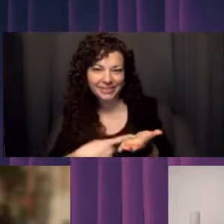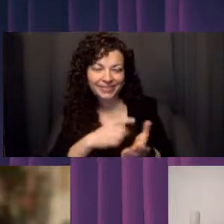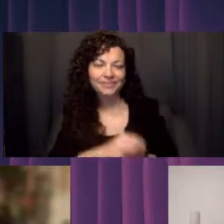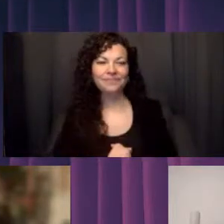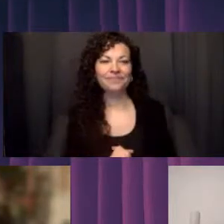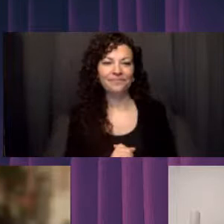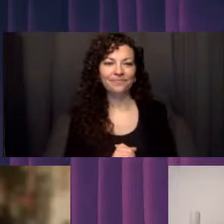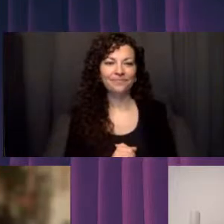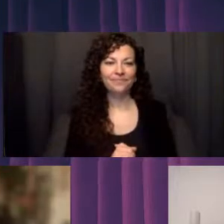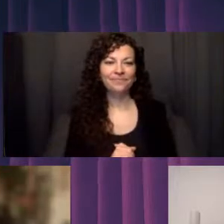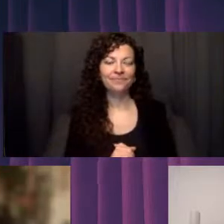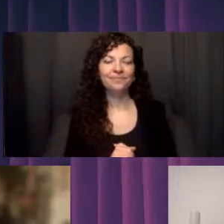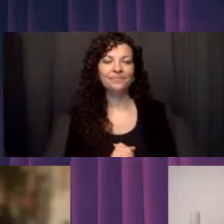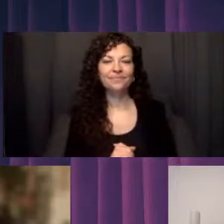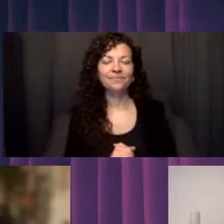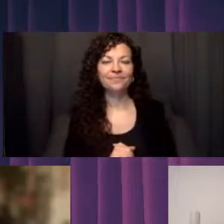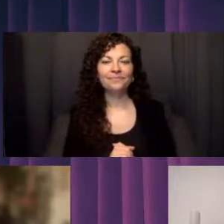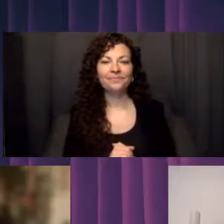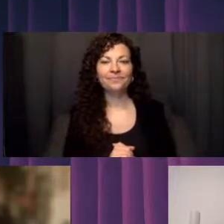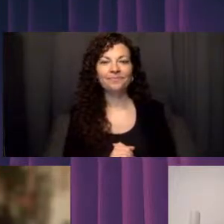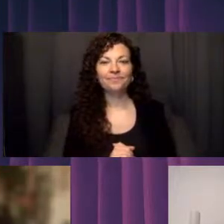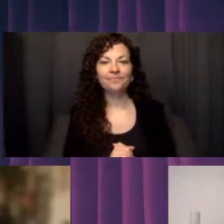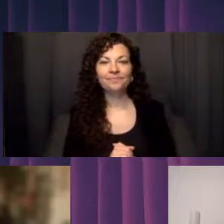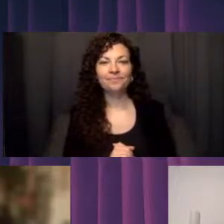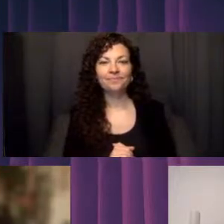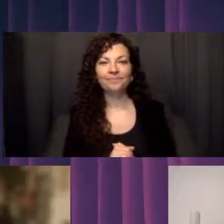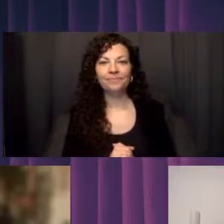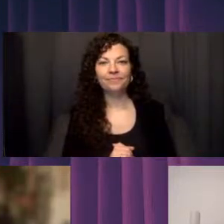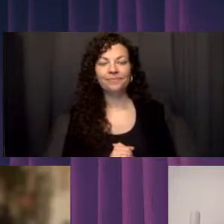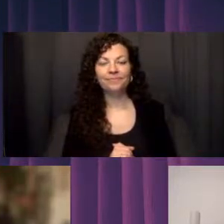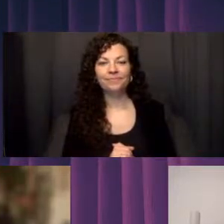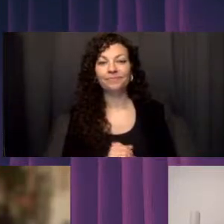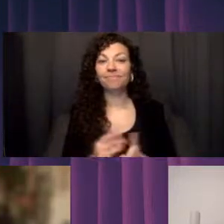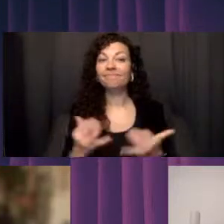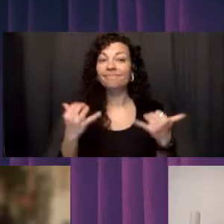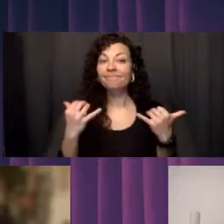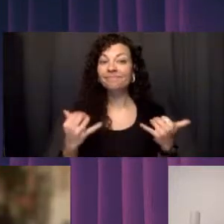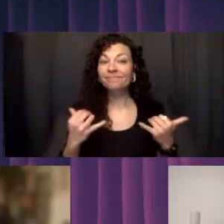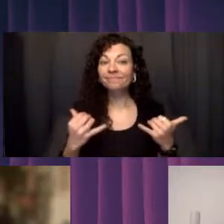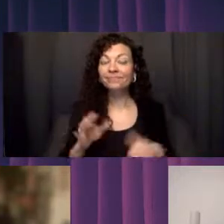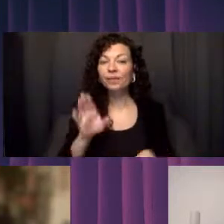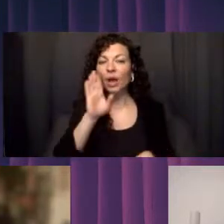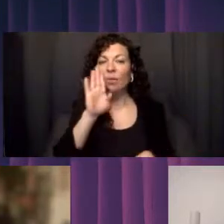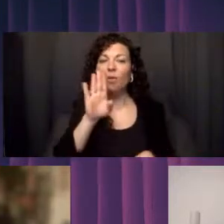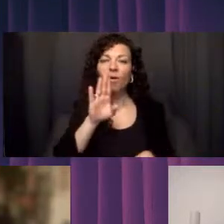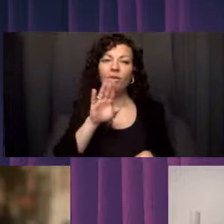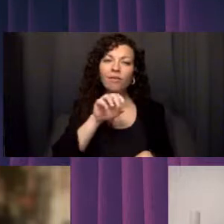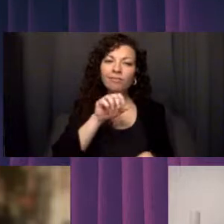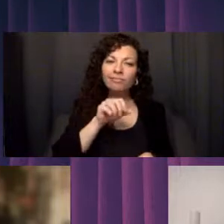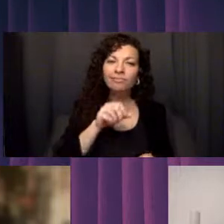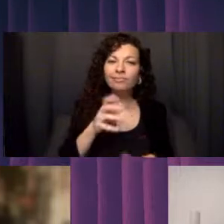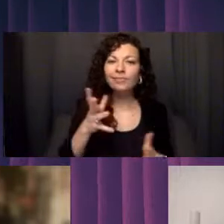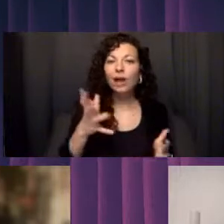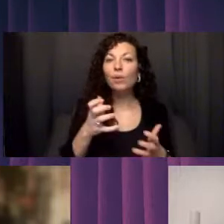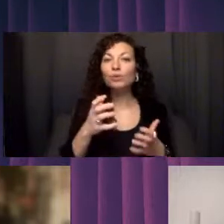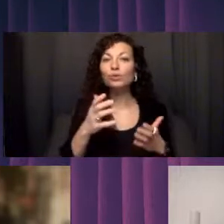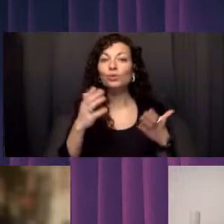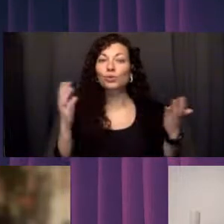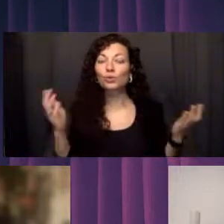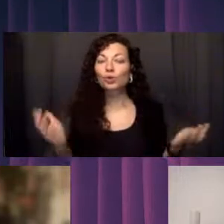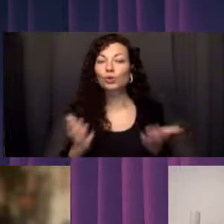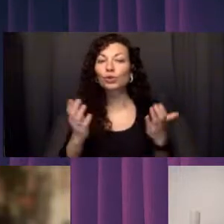I would very much like to encourage our audience to take a meaningful